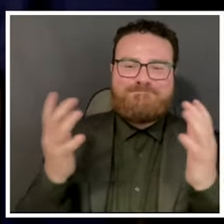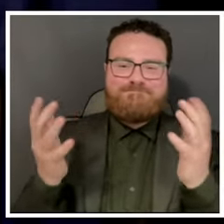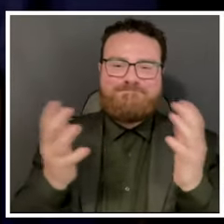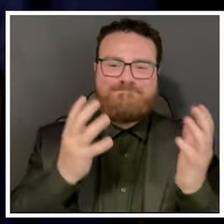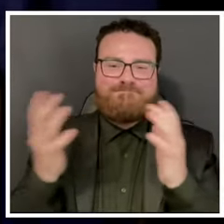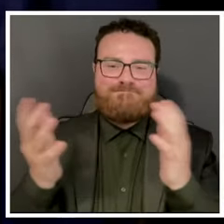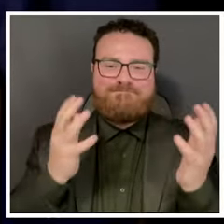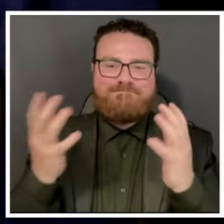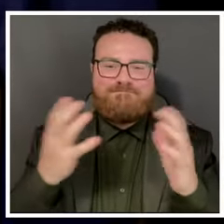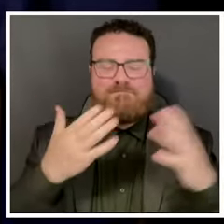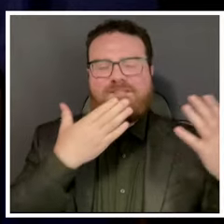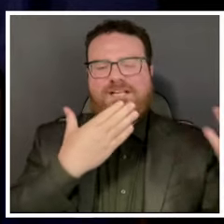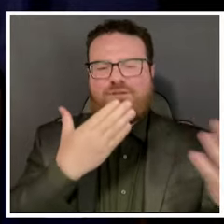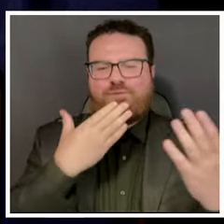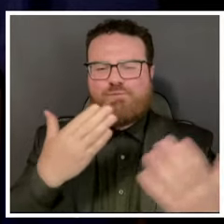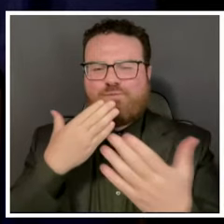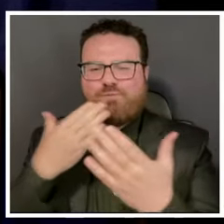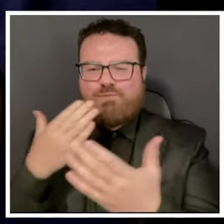Thank you.